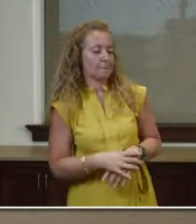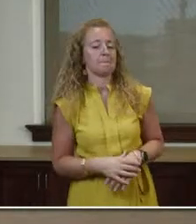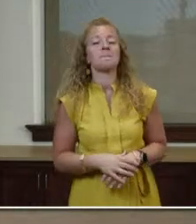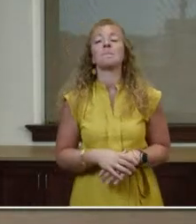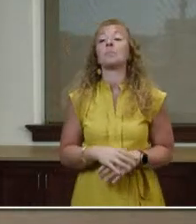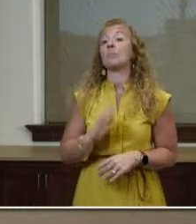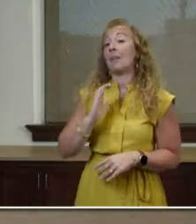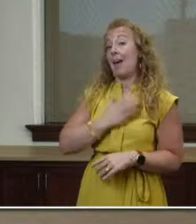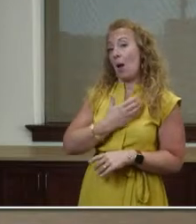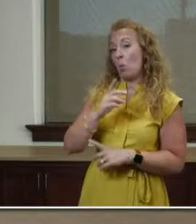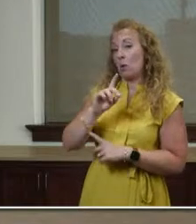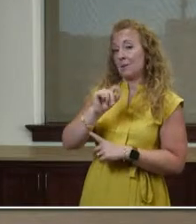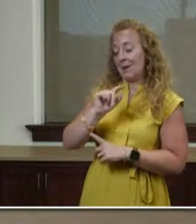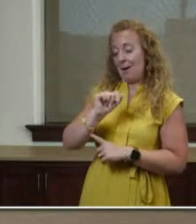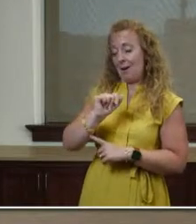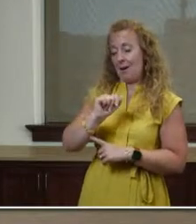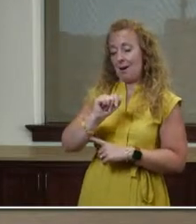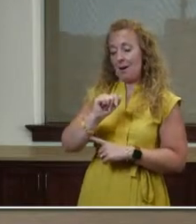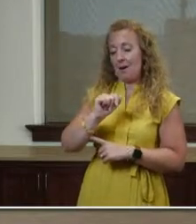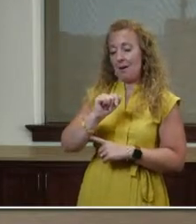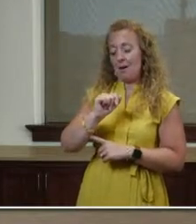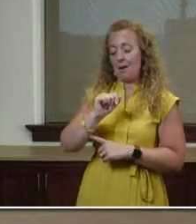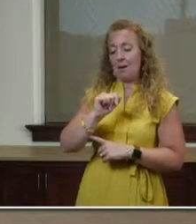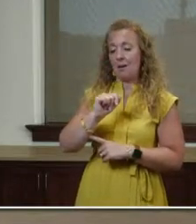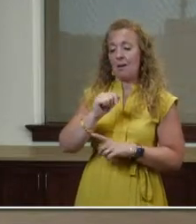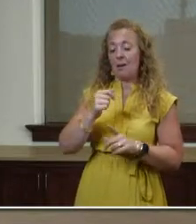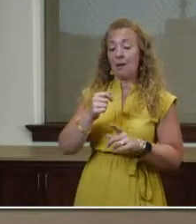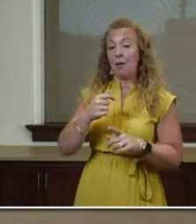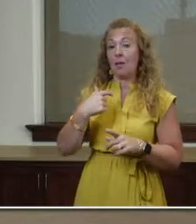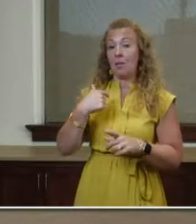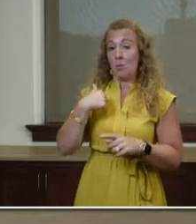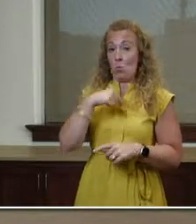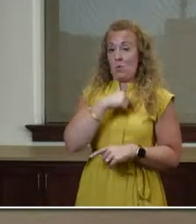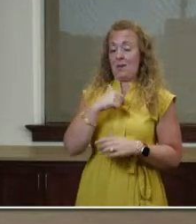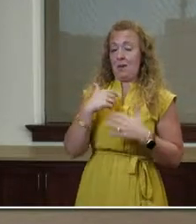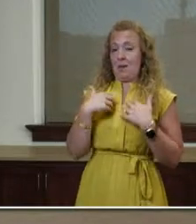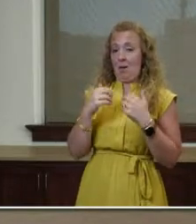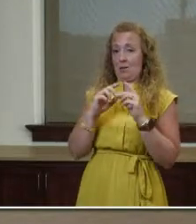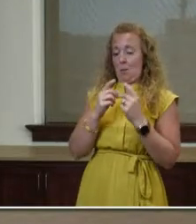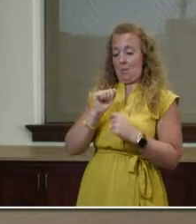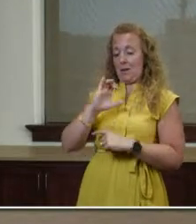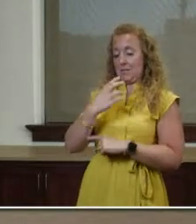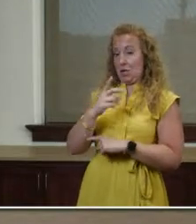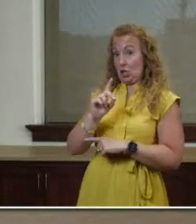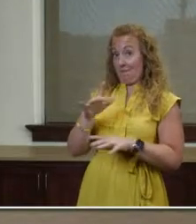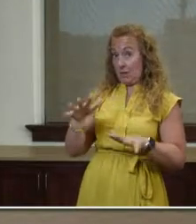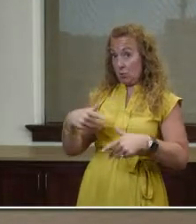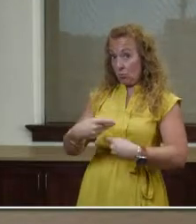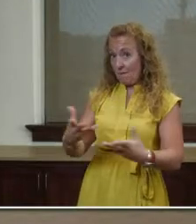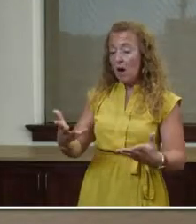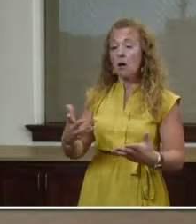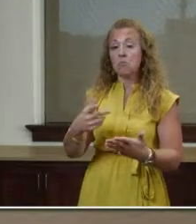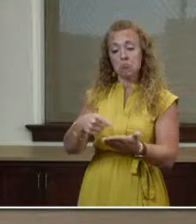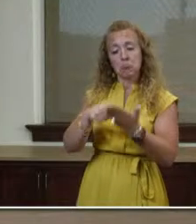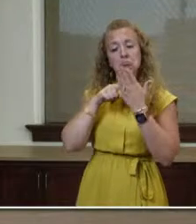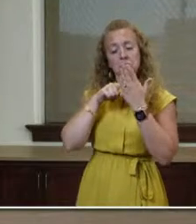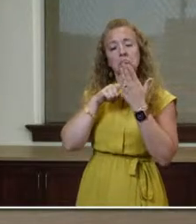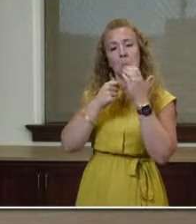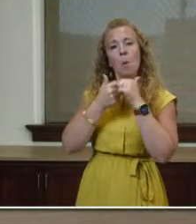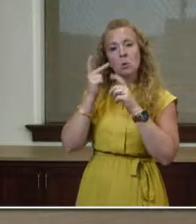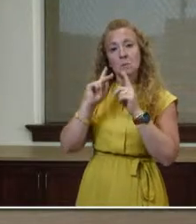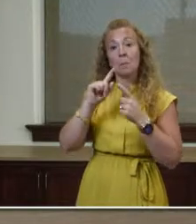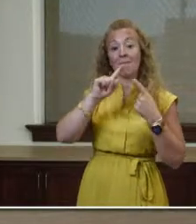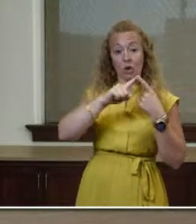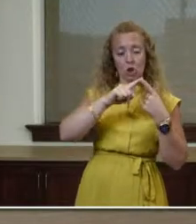on the data that we have from the doses that the Allegheny County Health Department has given, most people are returning to get their second